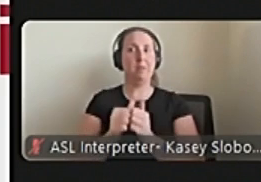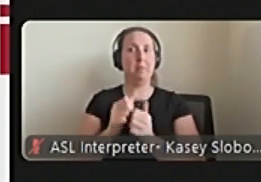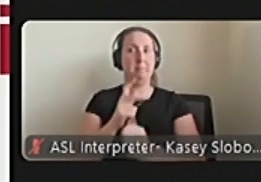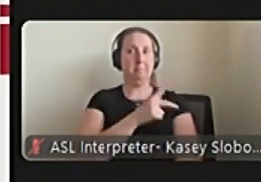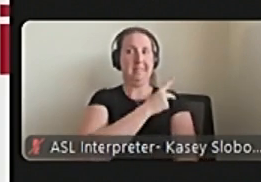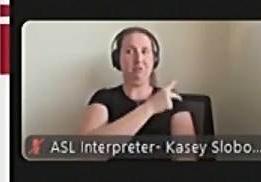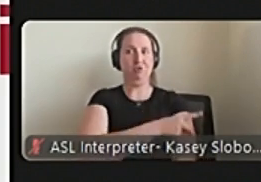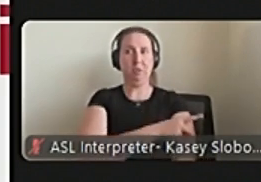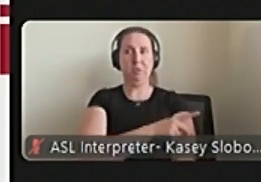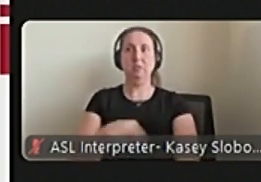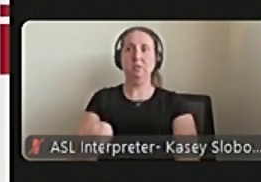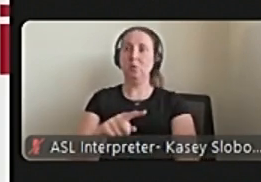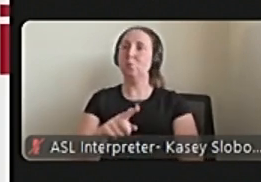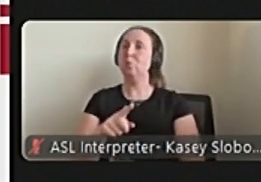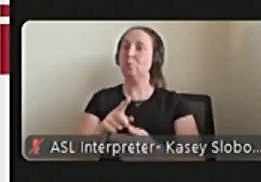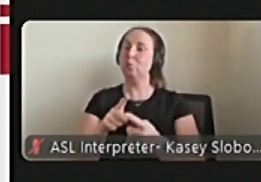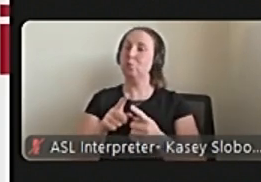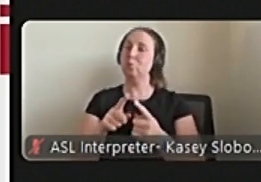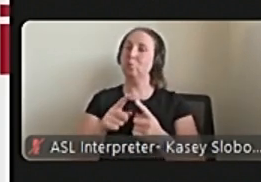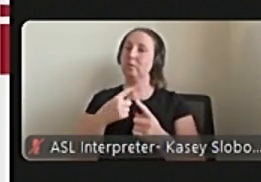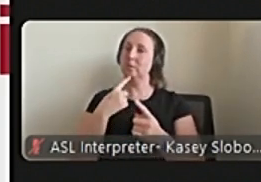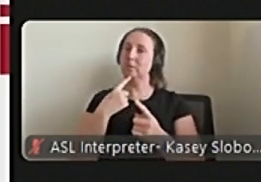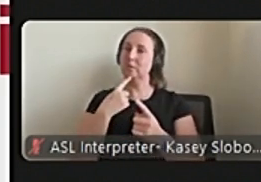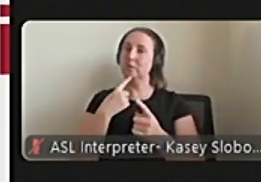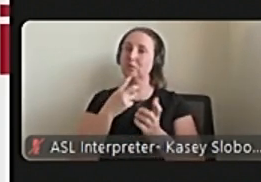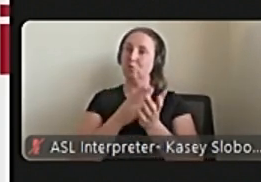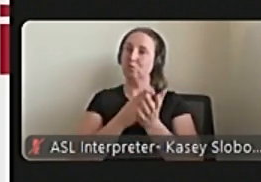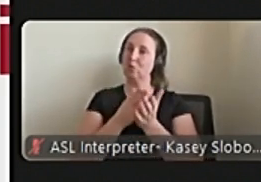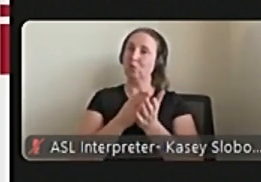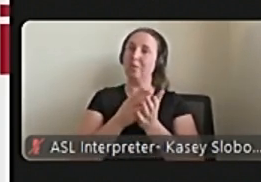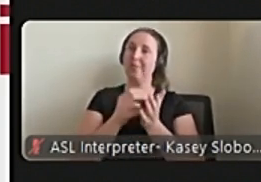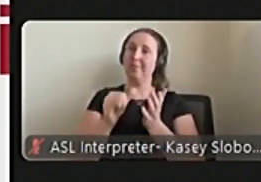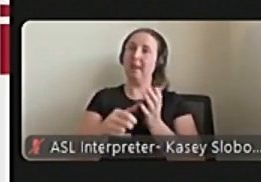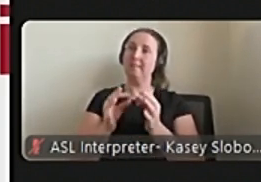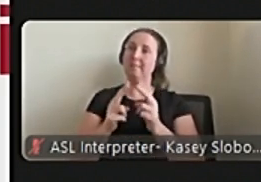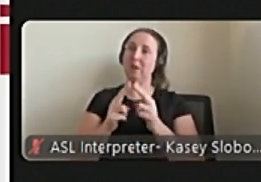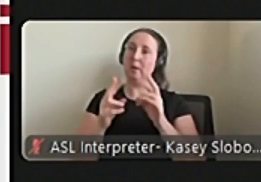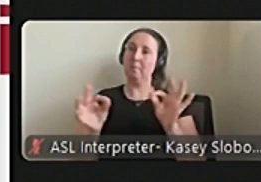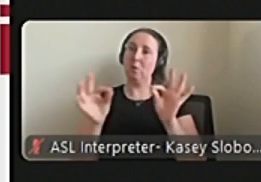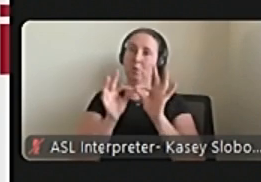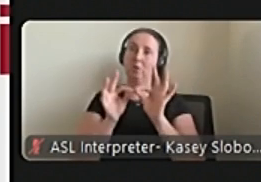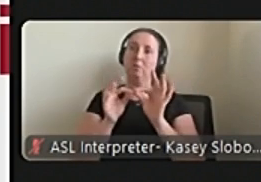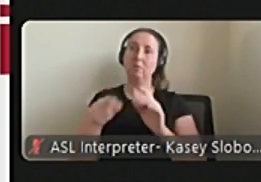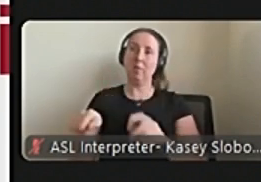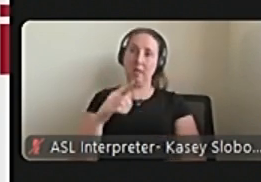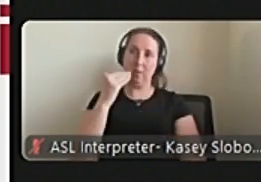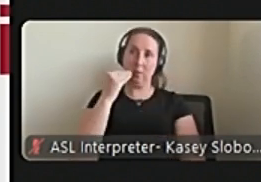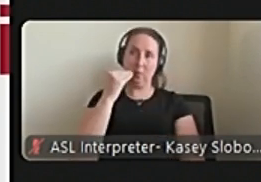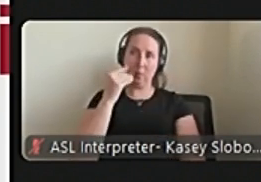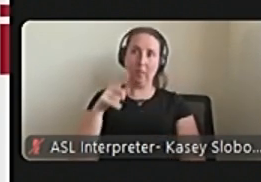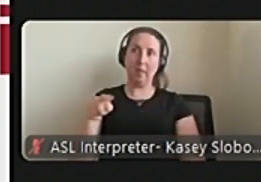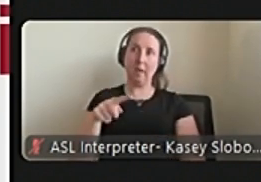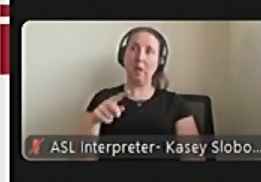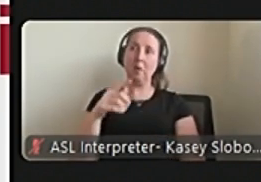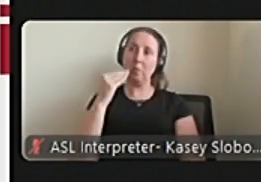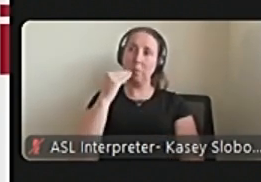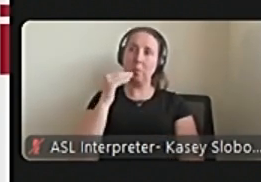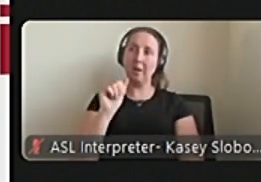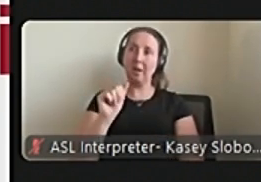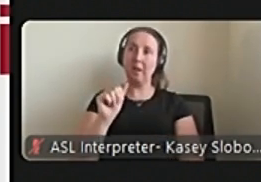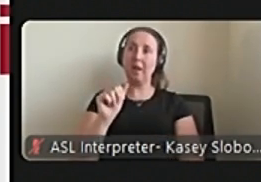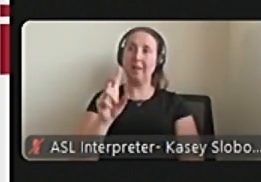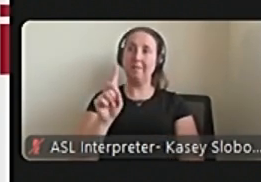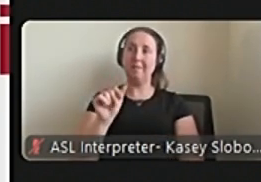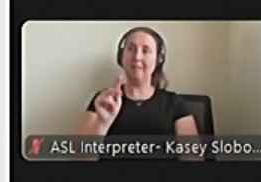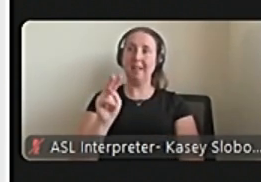telling the truth is so important at this piece of the juncture, so they know. We know the advantages of telling the truth and telling it